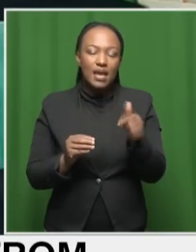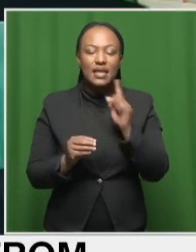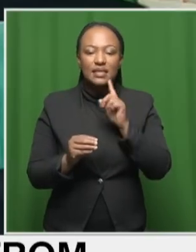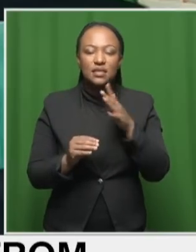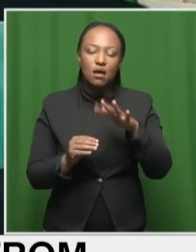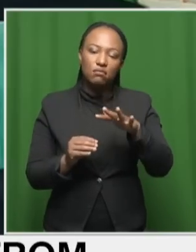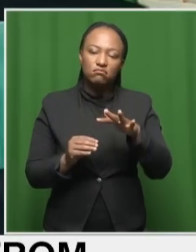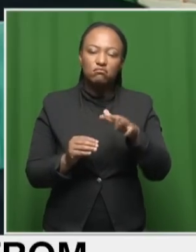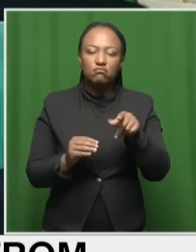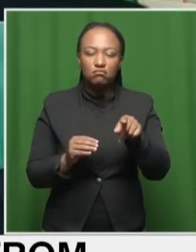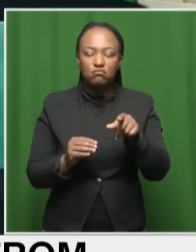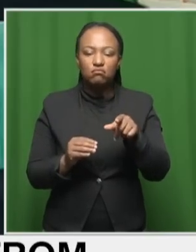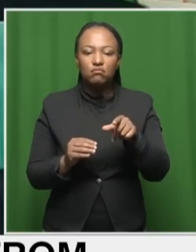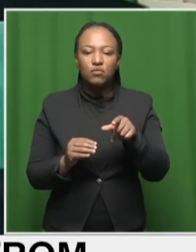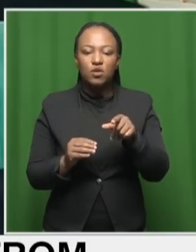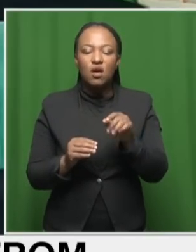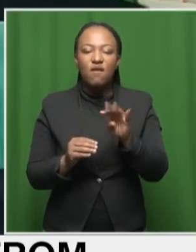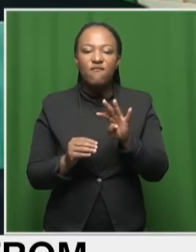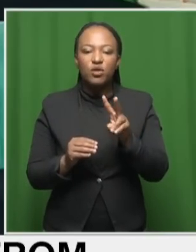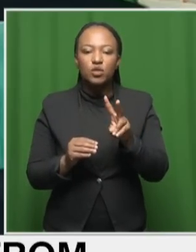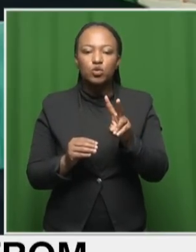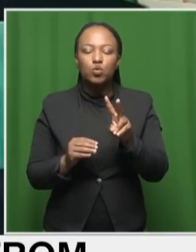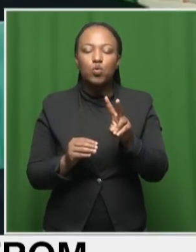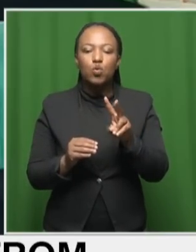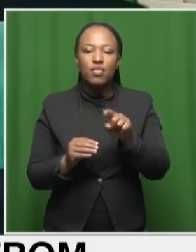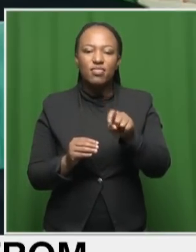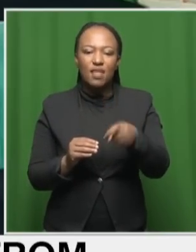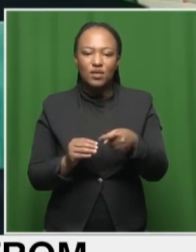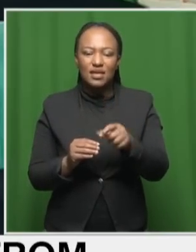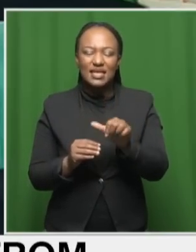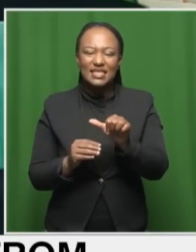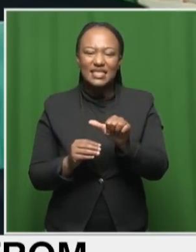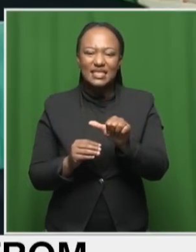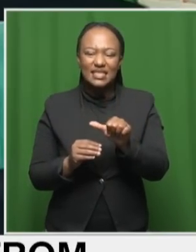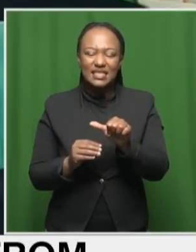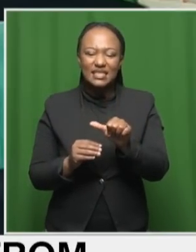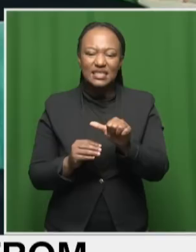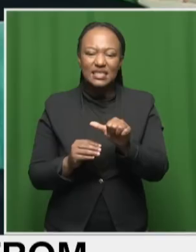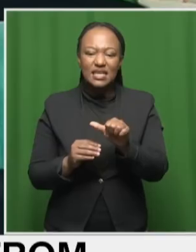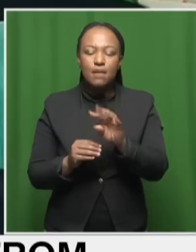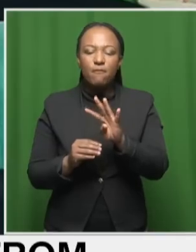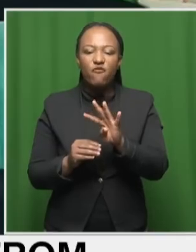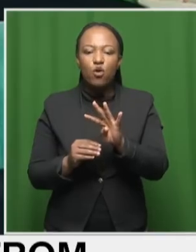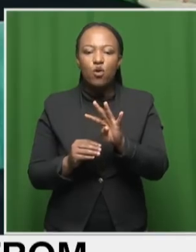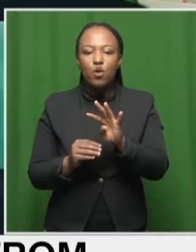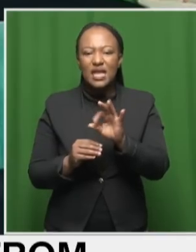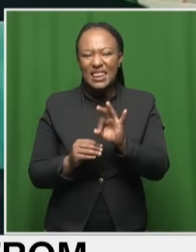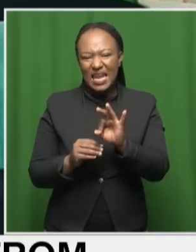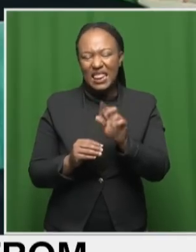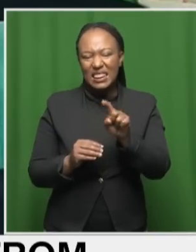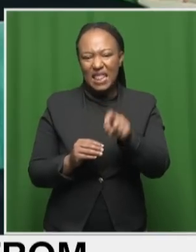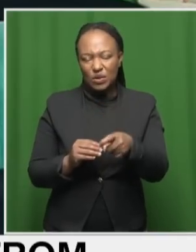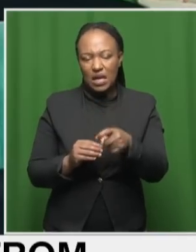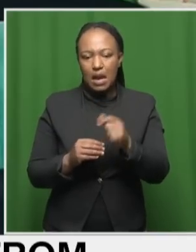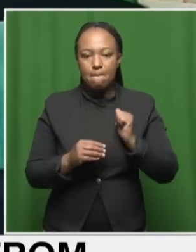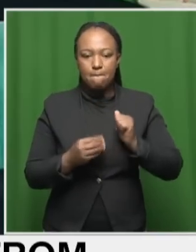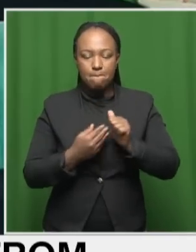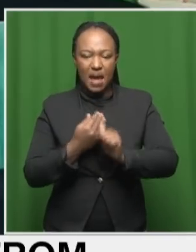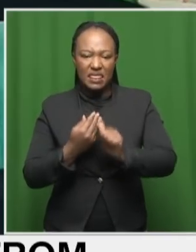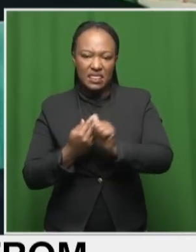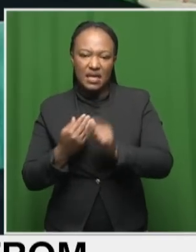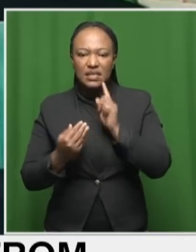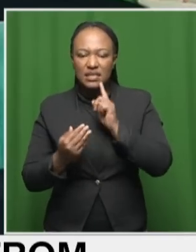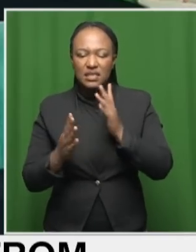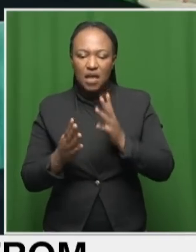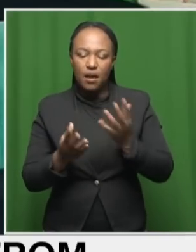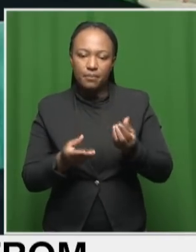South Africa earns is 42,000 Rand, 668. So it's nearly 43,000 Rand a month that the average teacher gets.